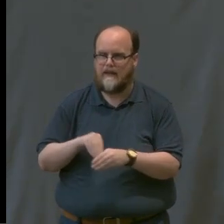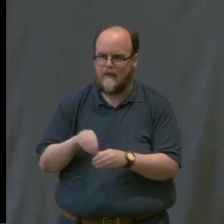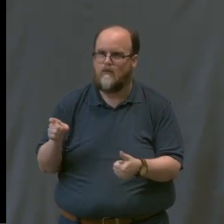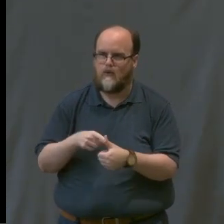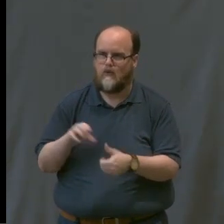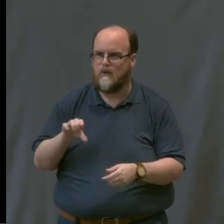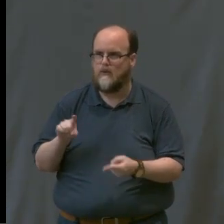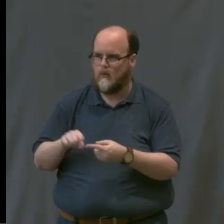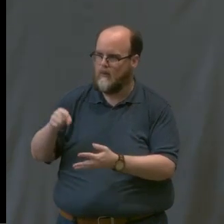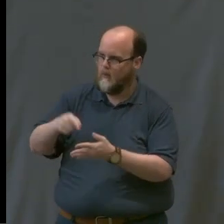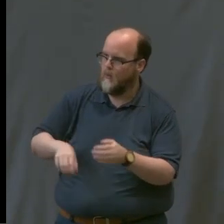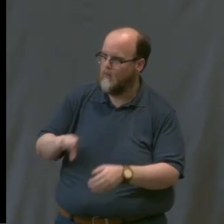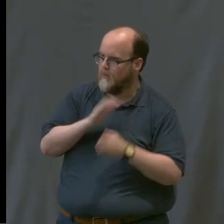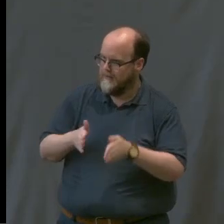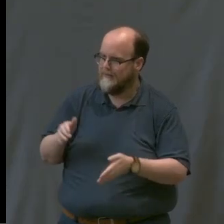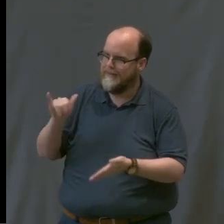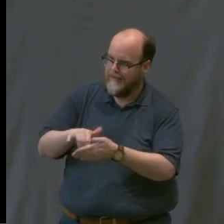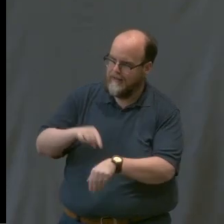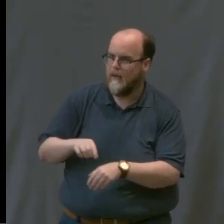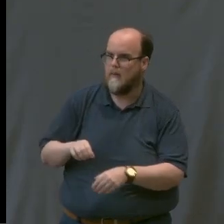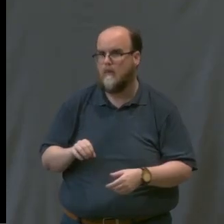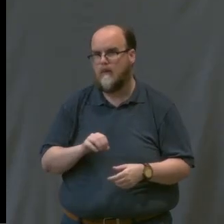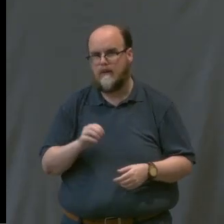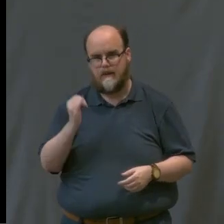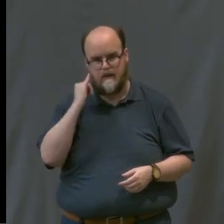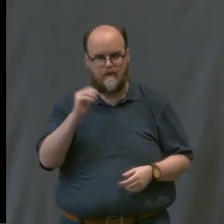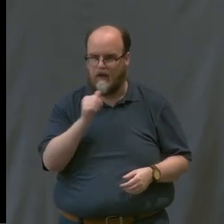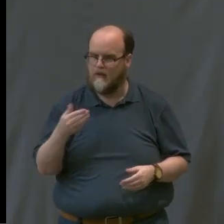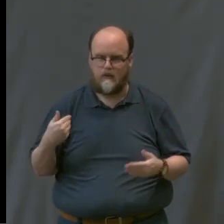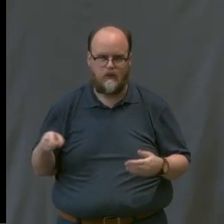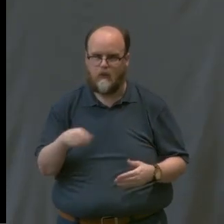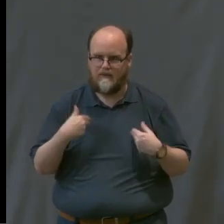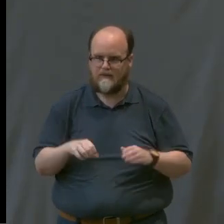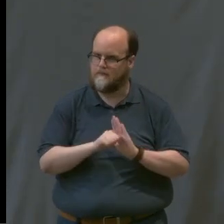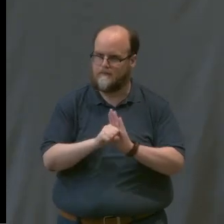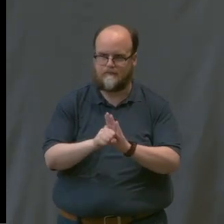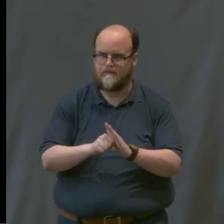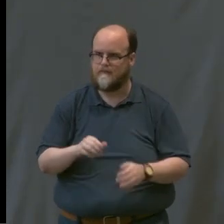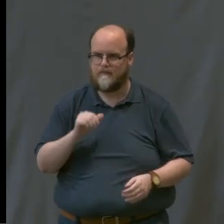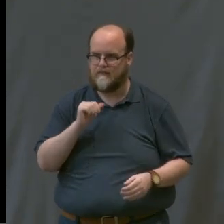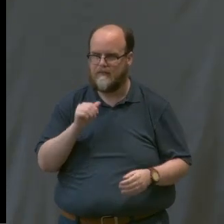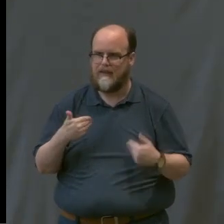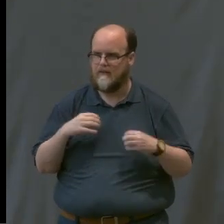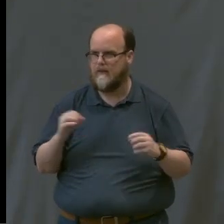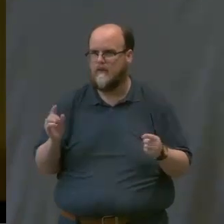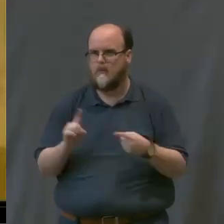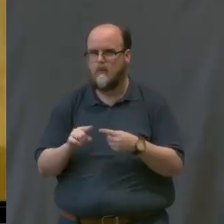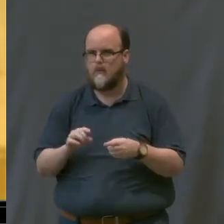these Christians. Otherwise, you've got a symbol that nobody can do anything with, including the first century